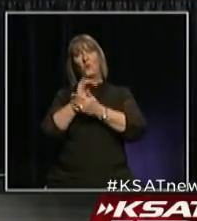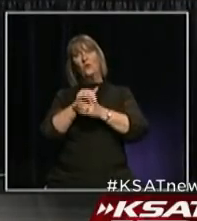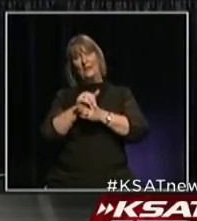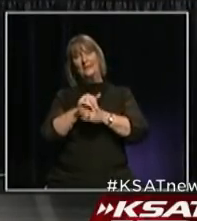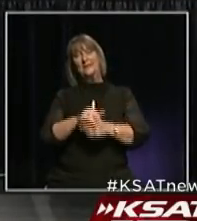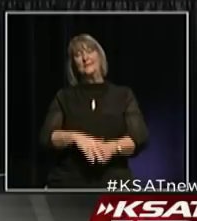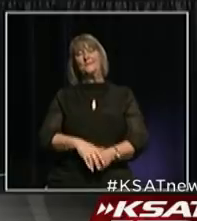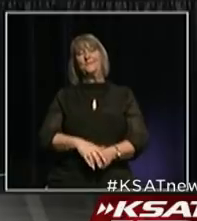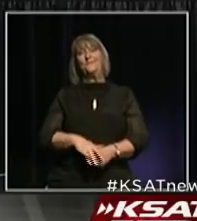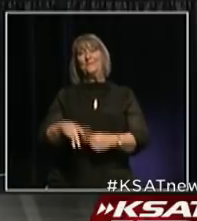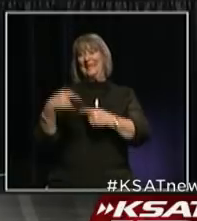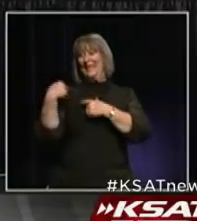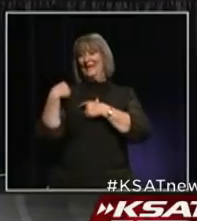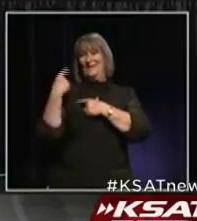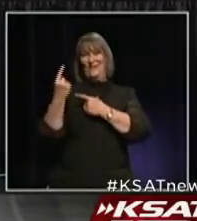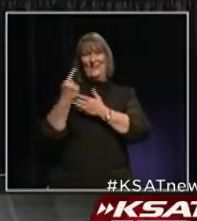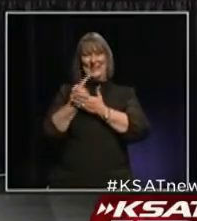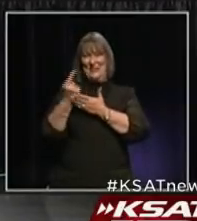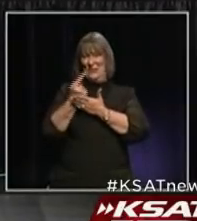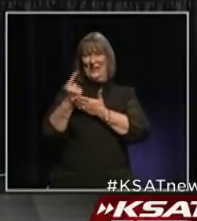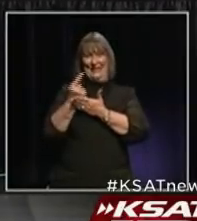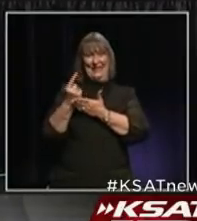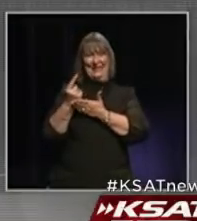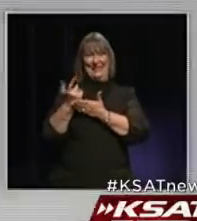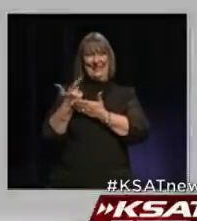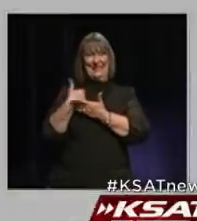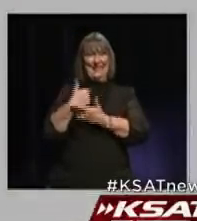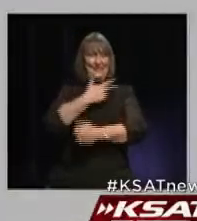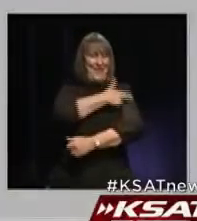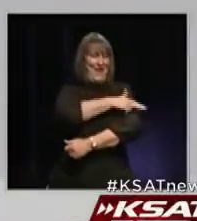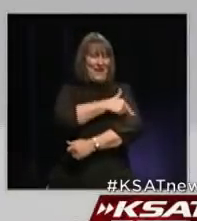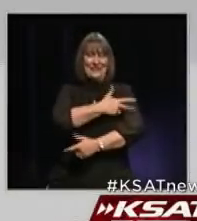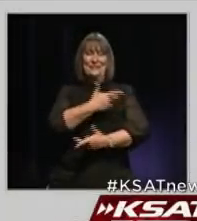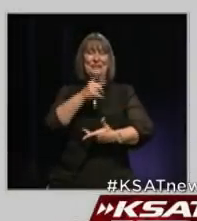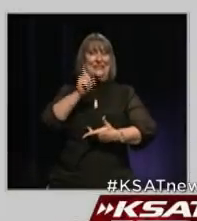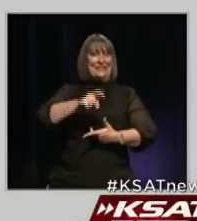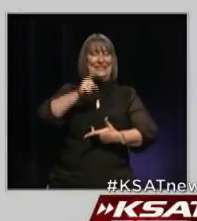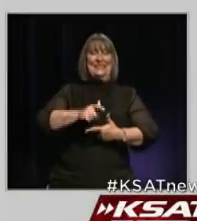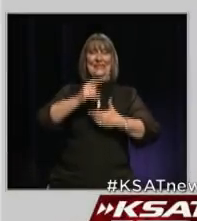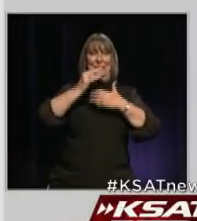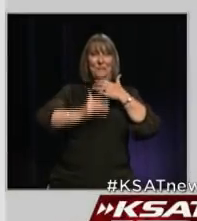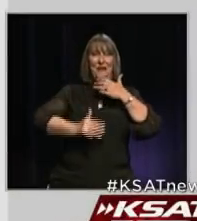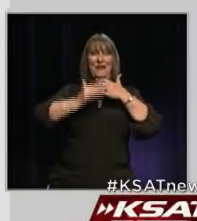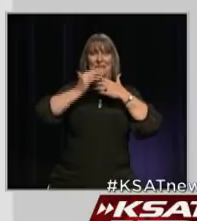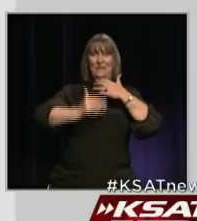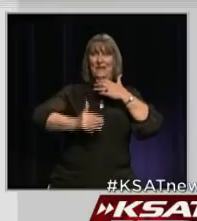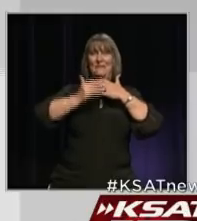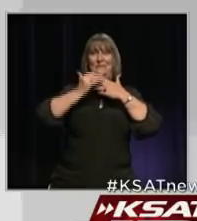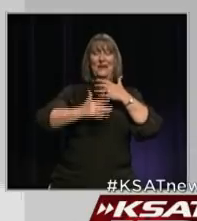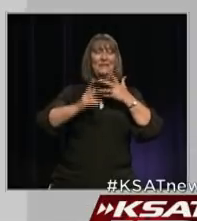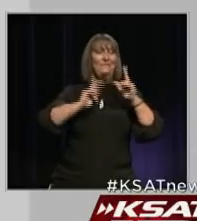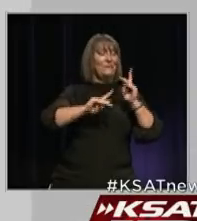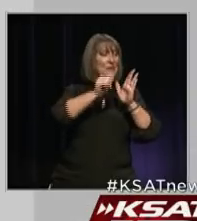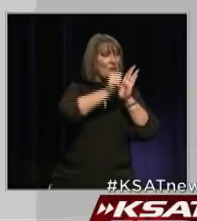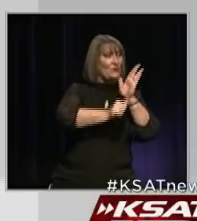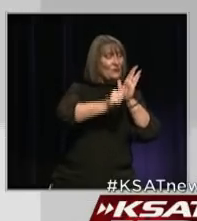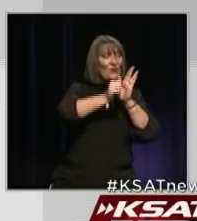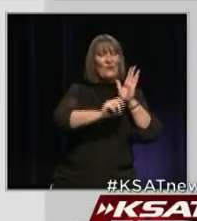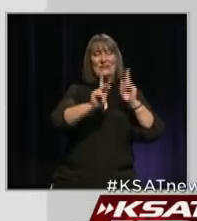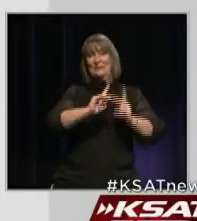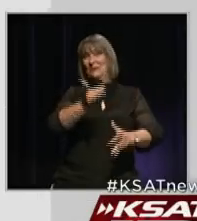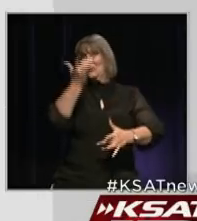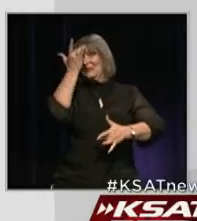past week, our hospital's blood orders have been about 35% above average. That is taxing on our